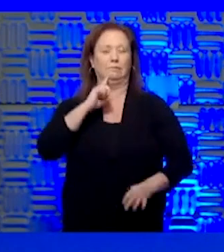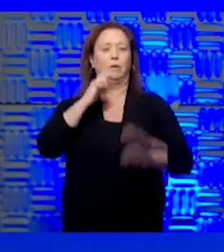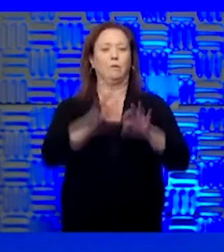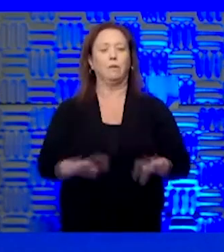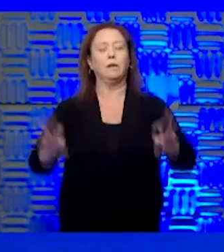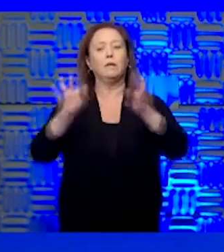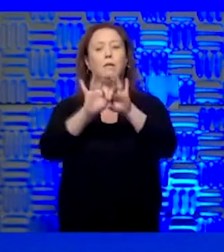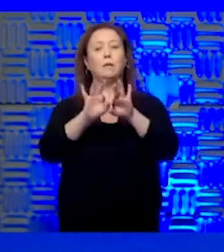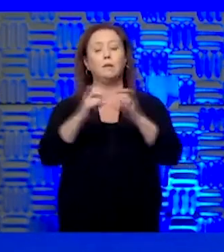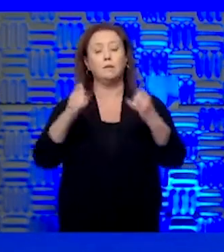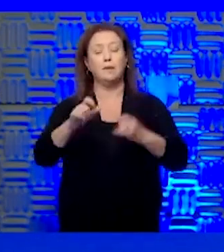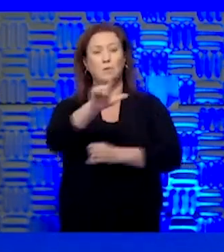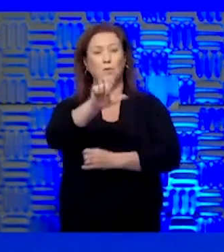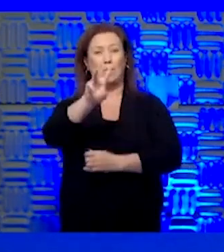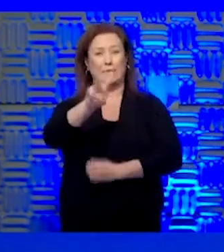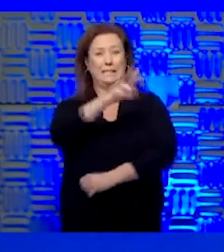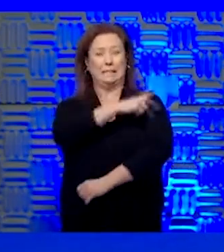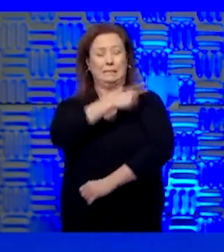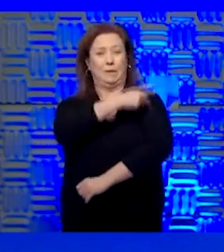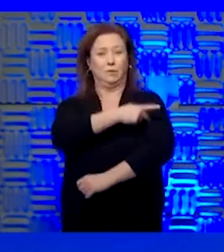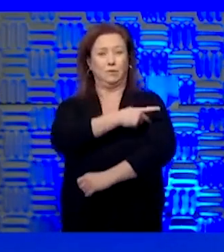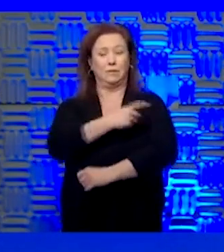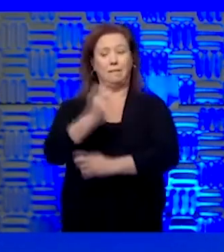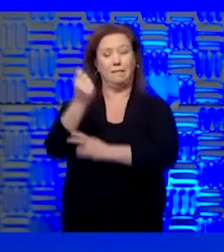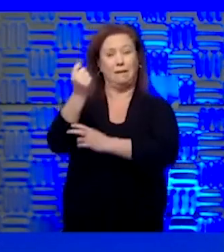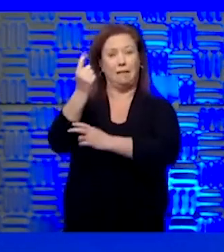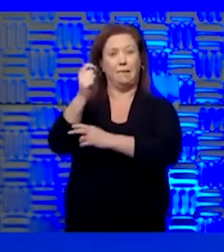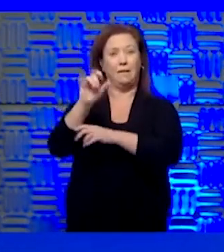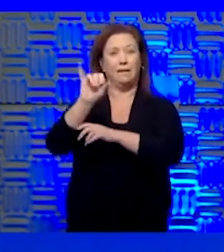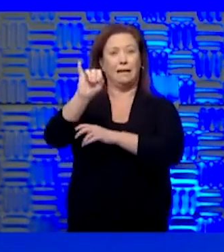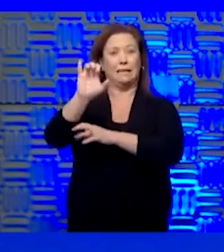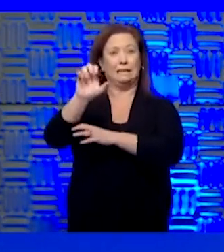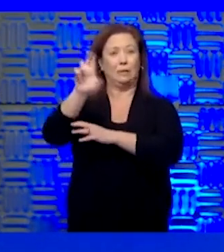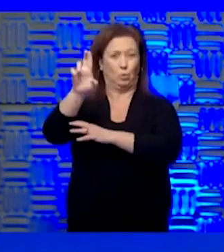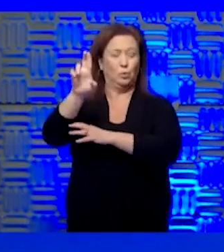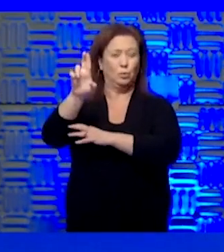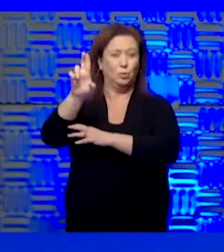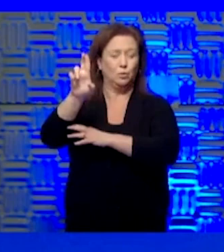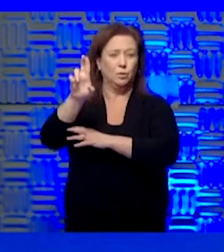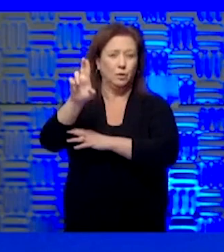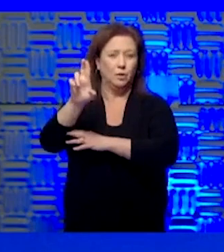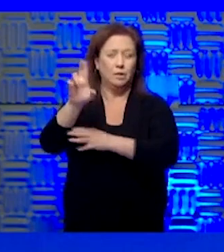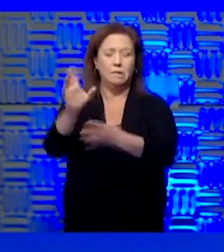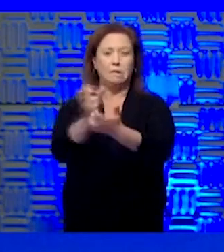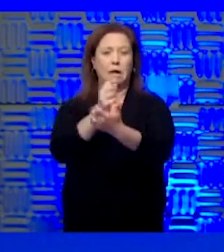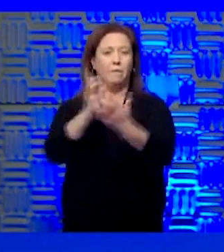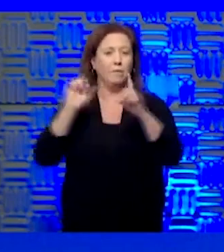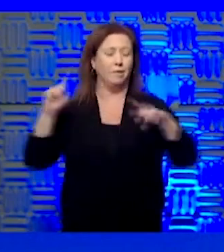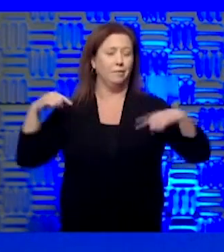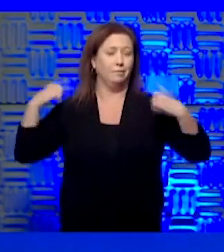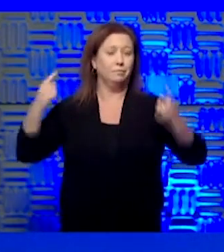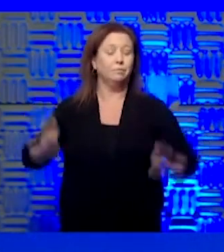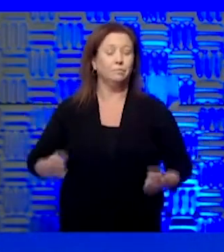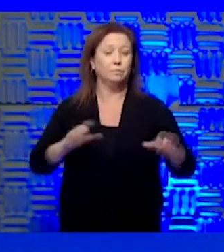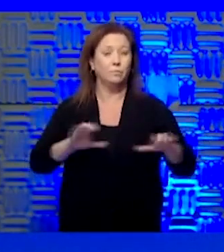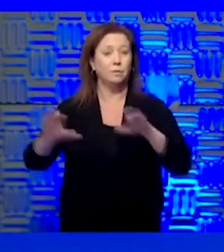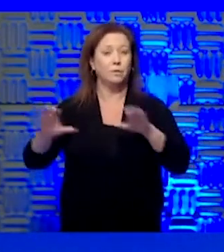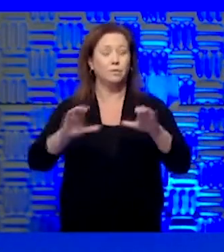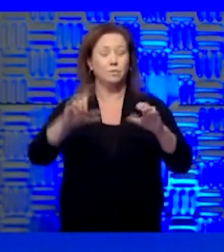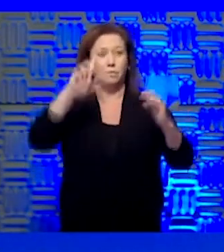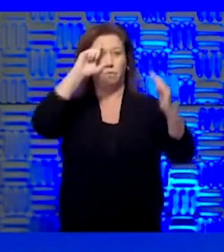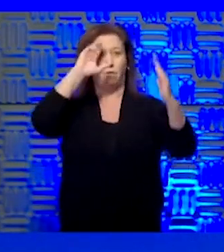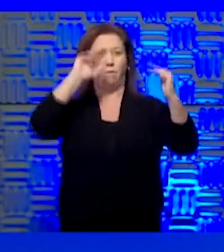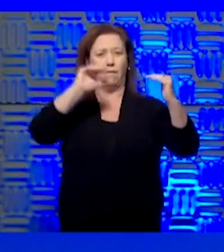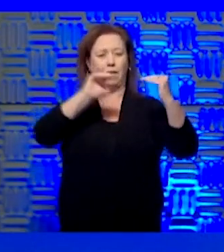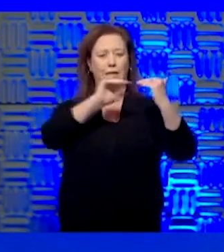about 26 patients, and 11 of those are in the ICU. So everything that we have been doing has hopefully